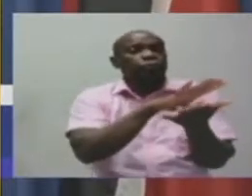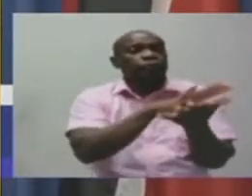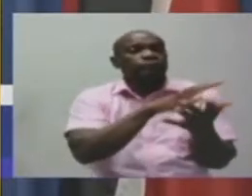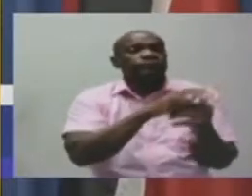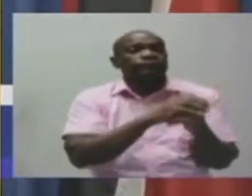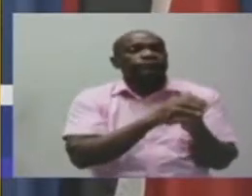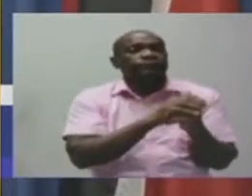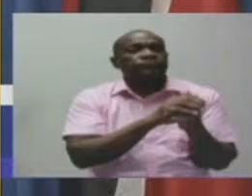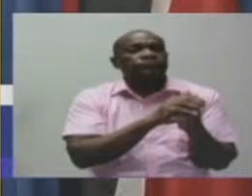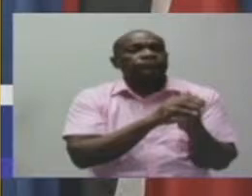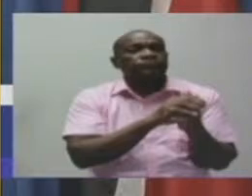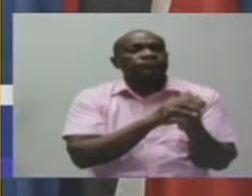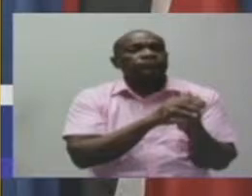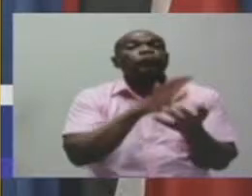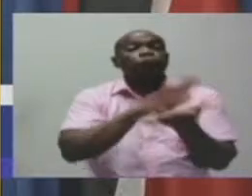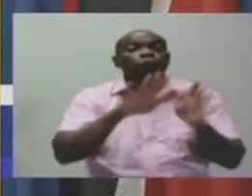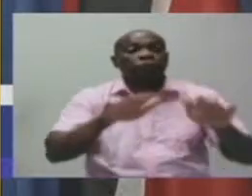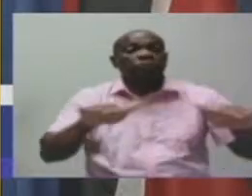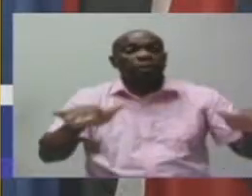and our school children.